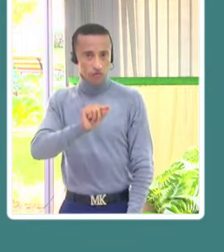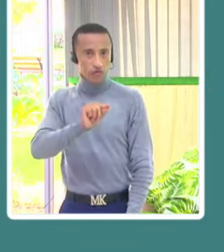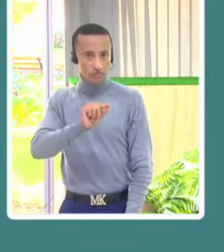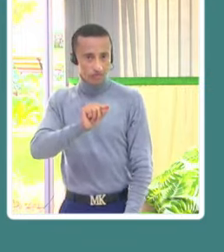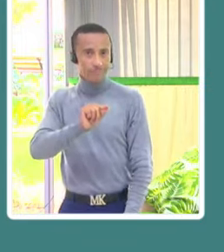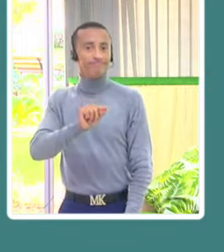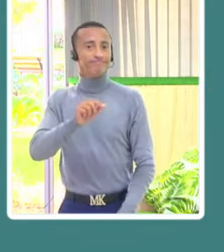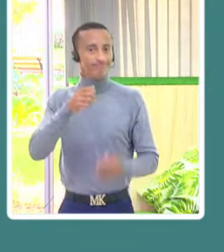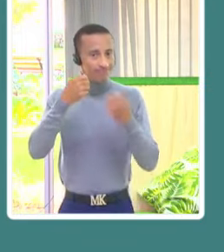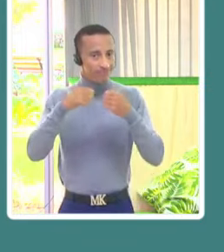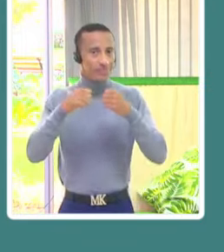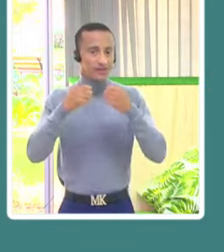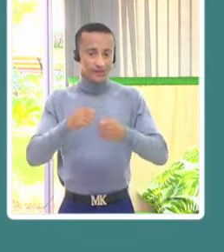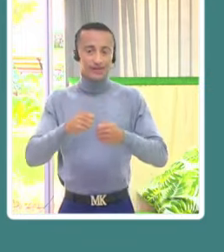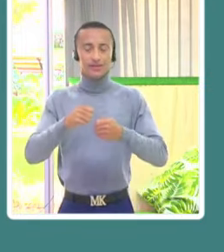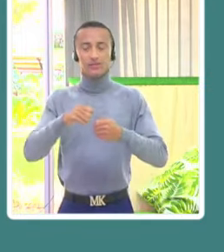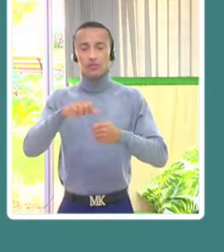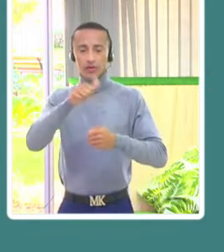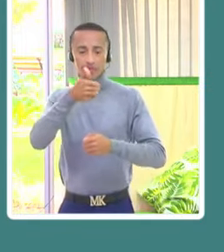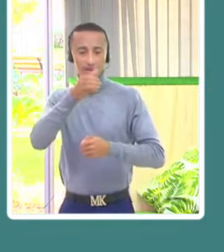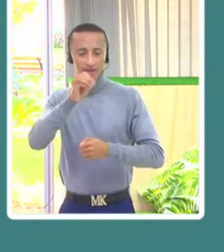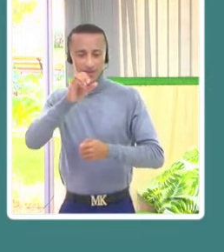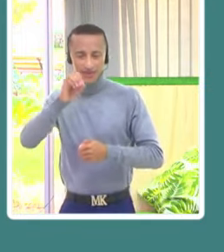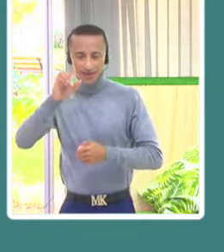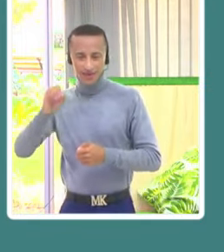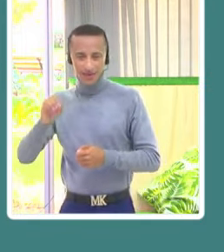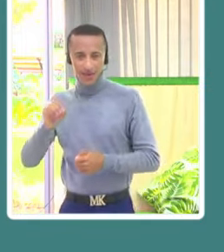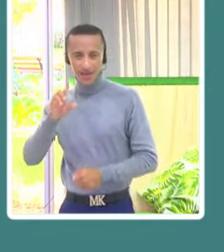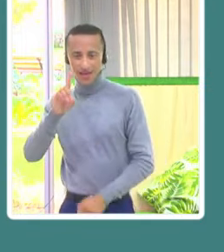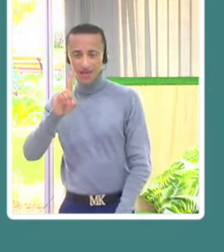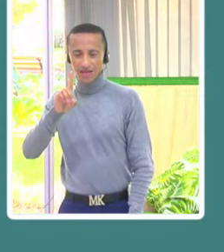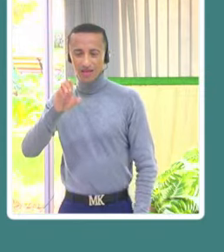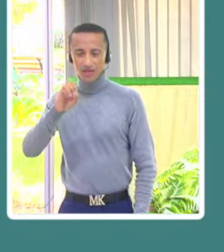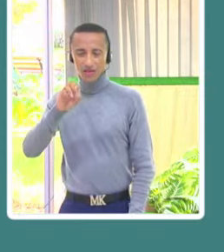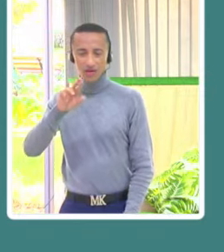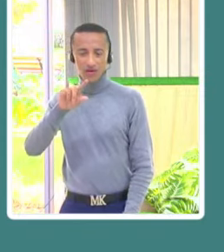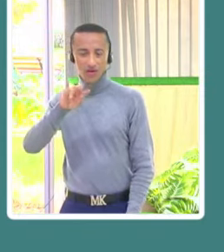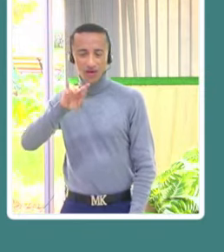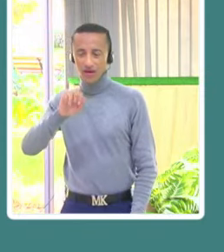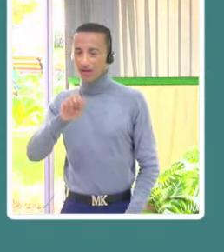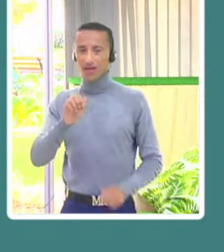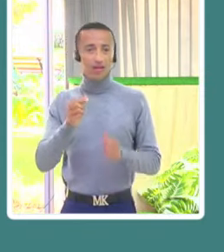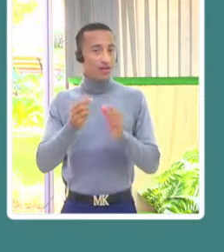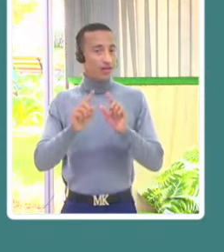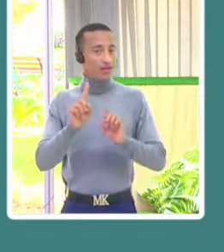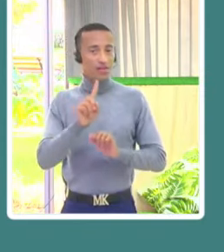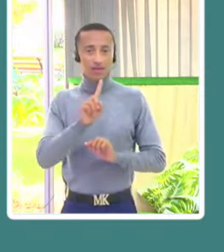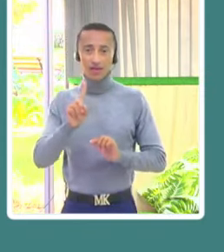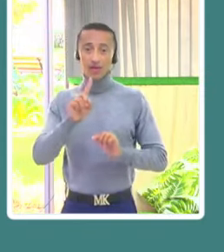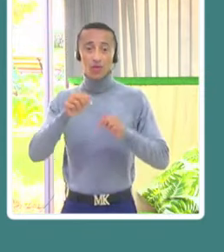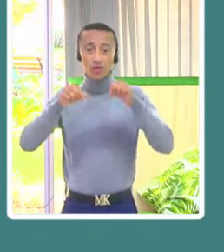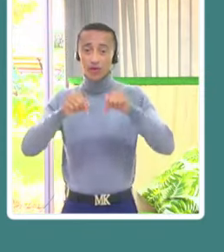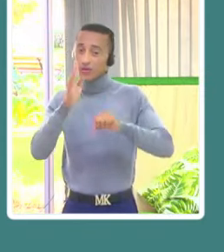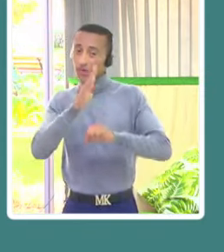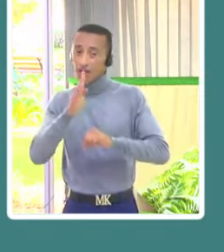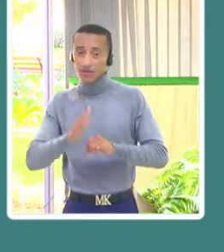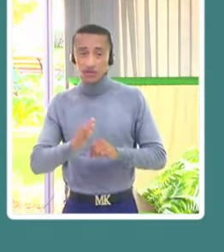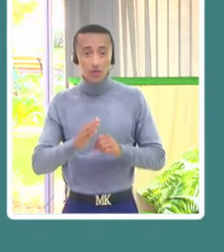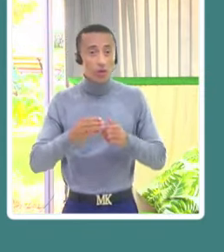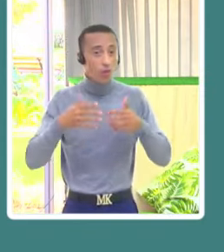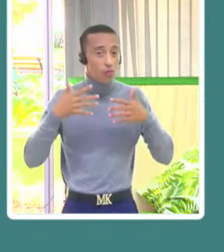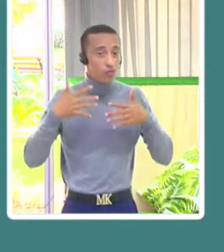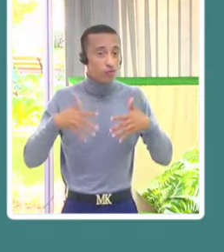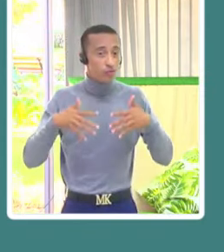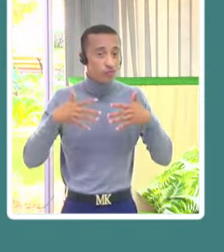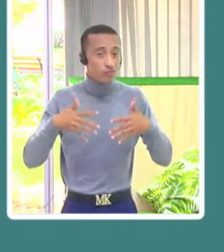States. Brazil, is cost of data is pretty high also, right? In India, we have been able to